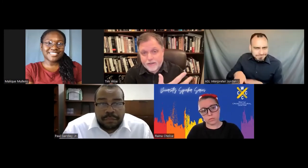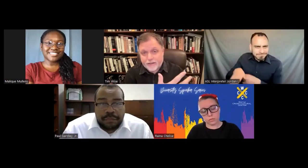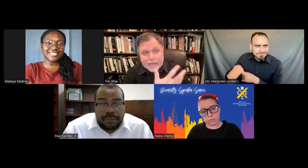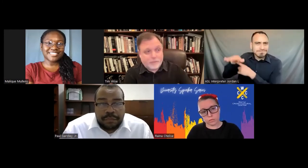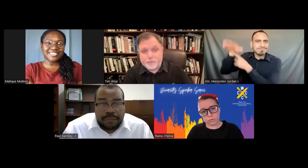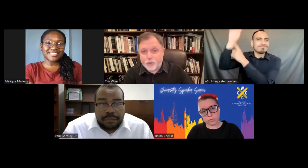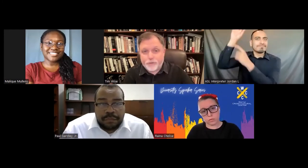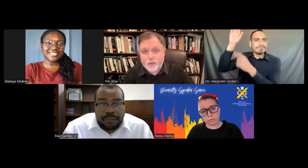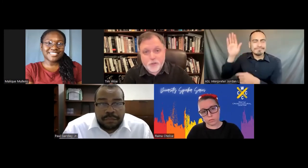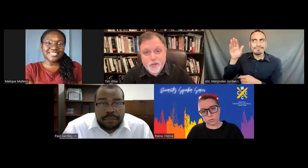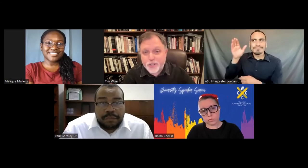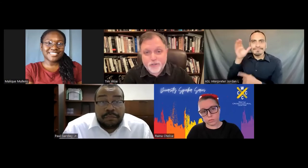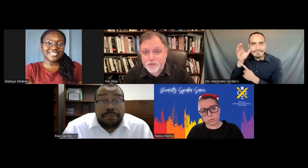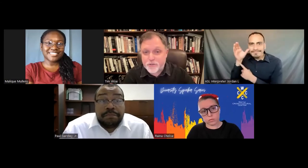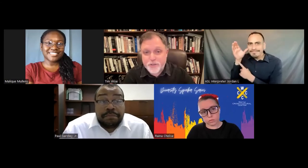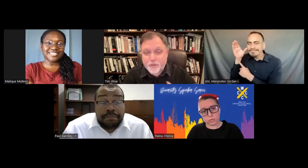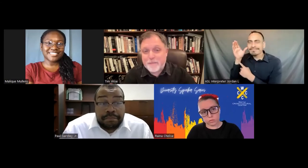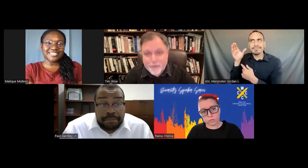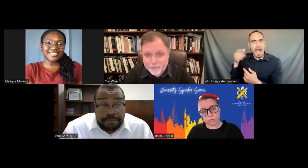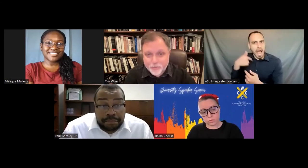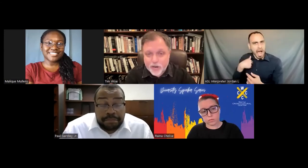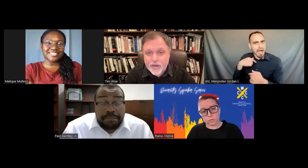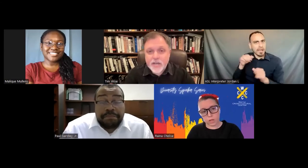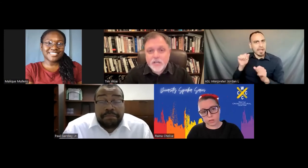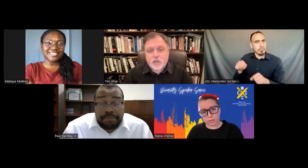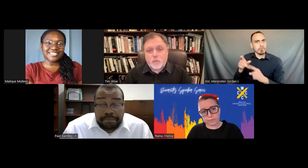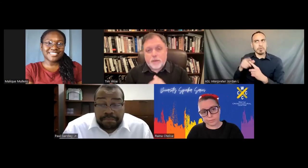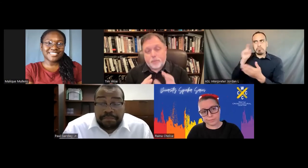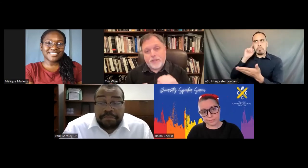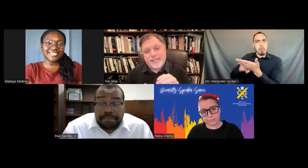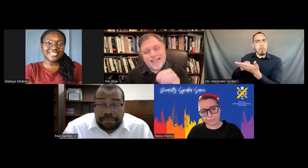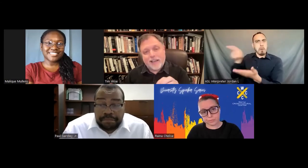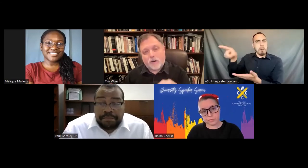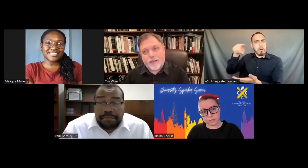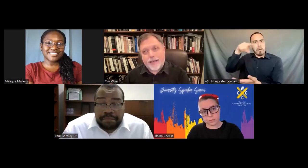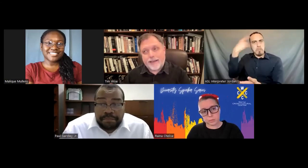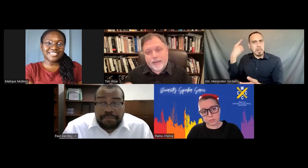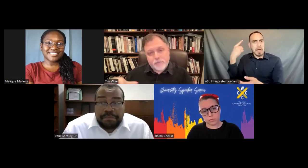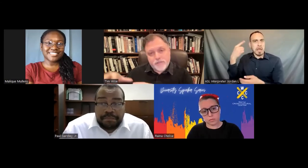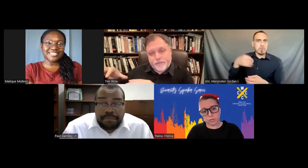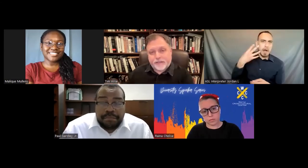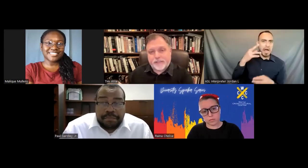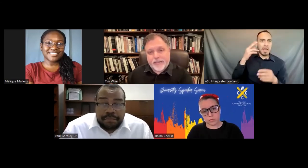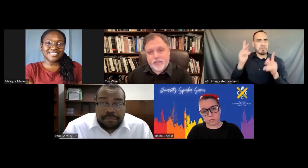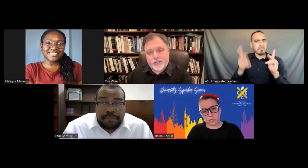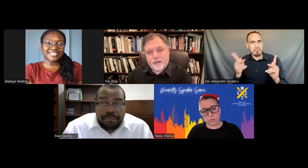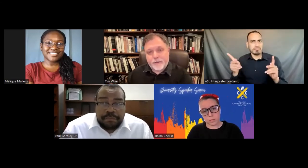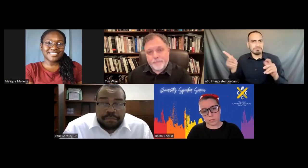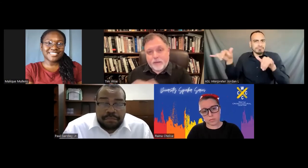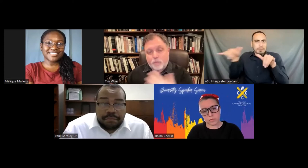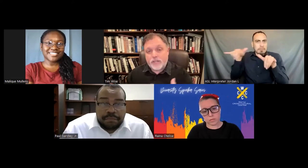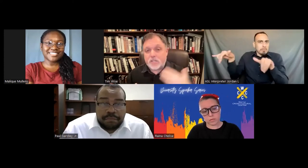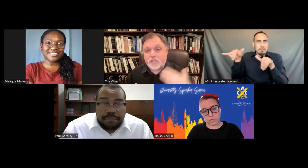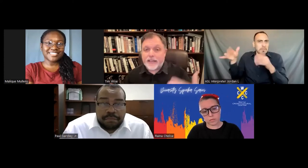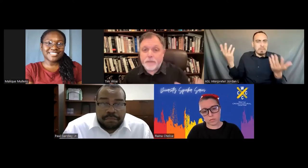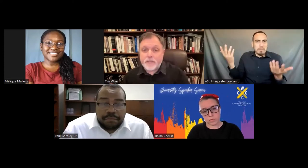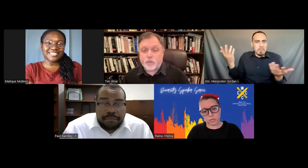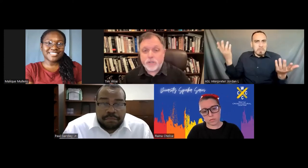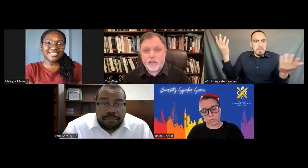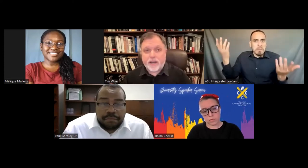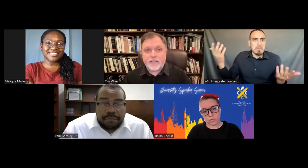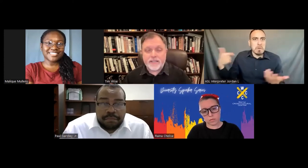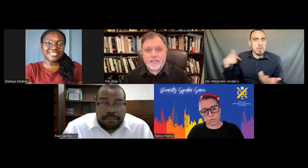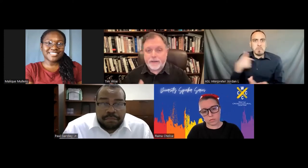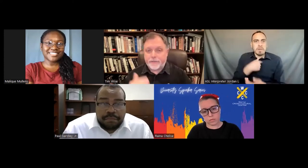as capable of discerning truth as white people, right? So my point in saying all that, that was the foundation. And what it's led me